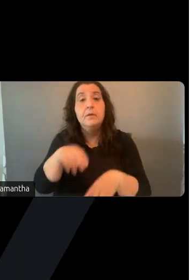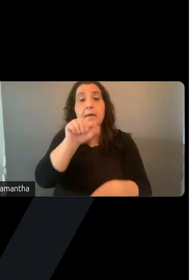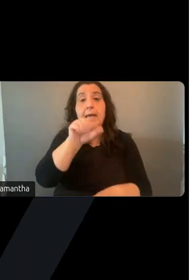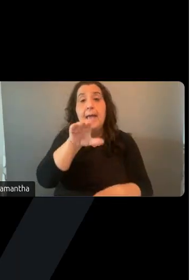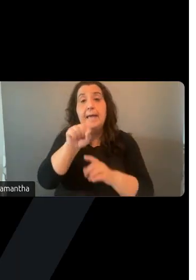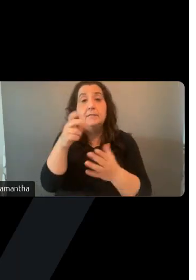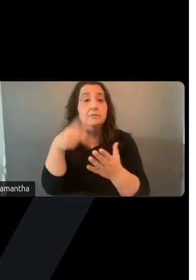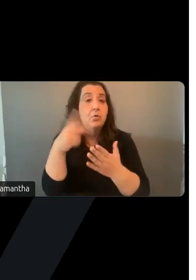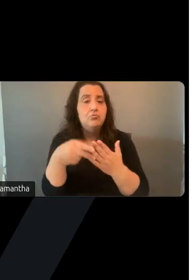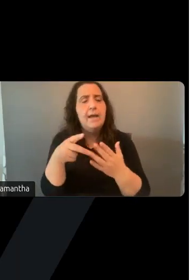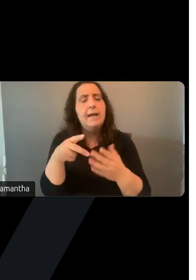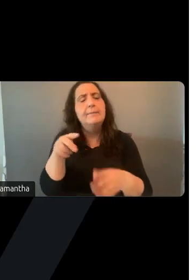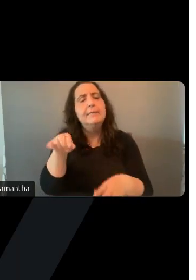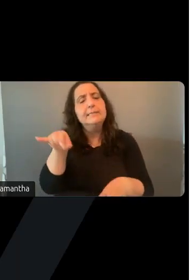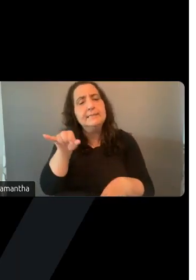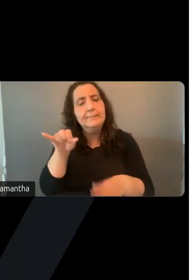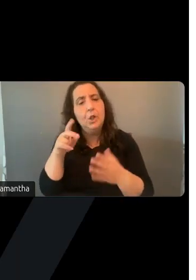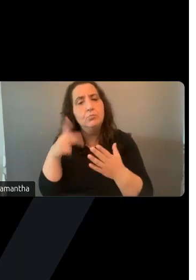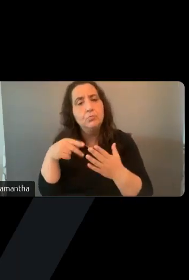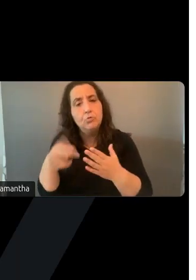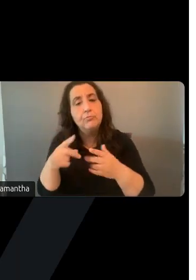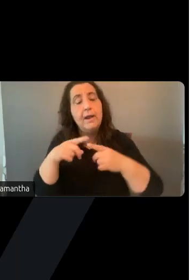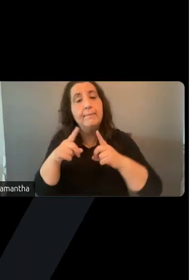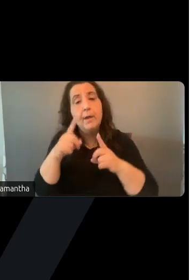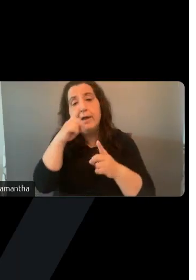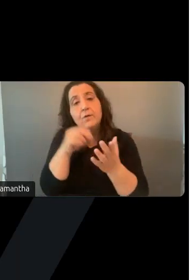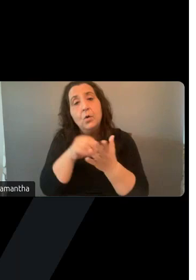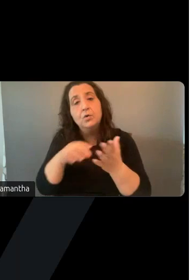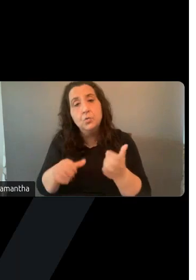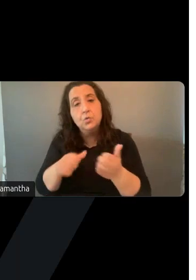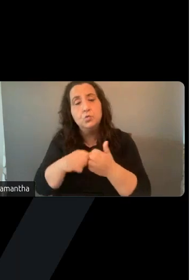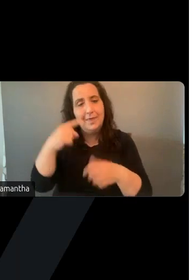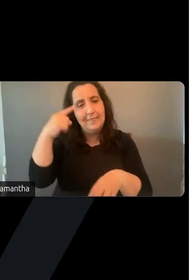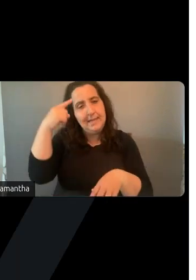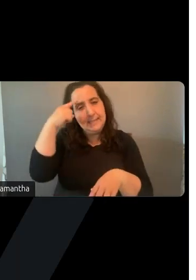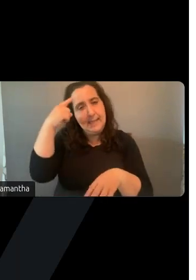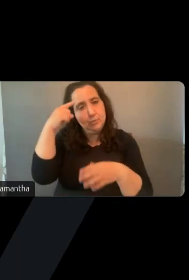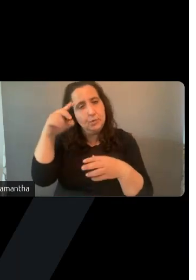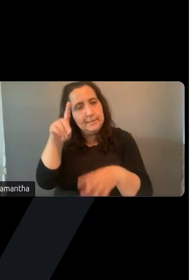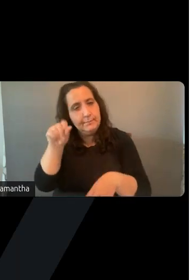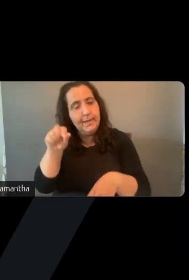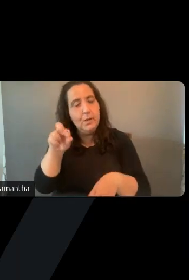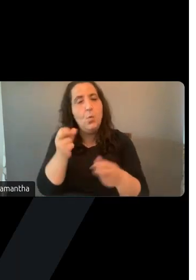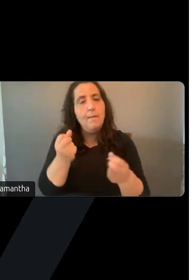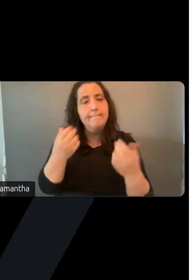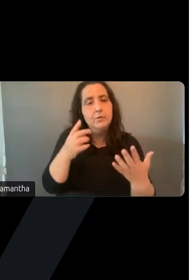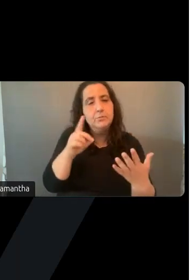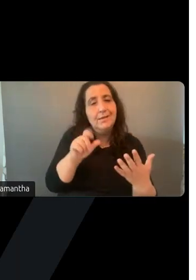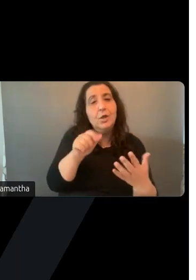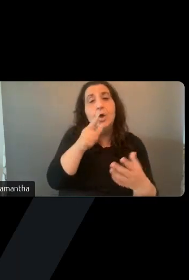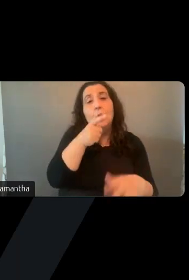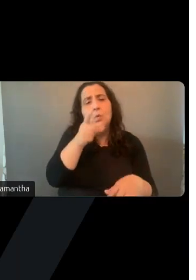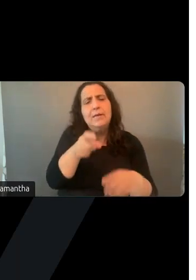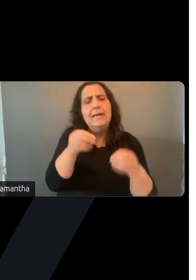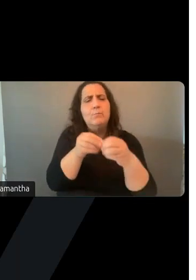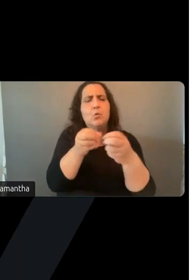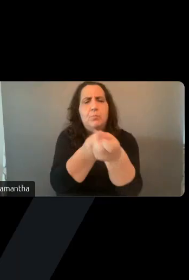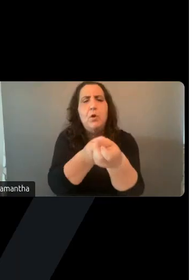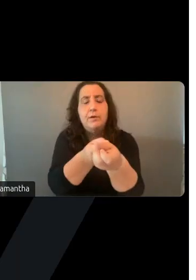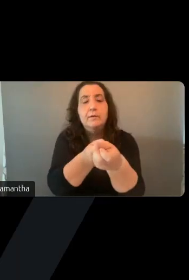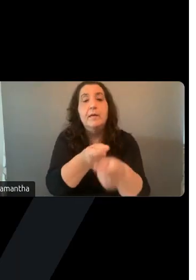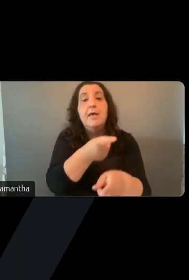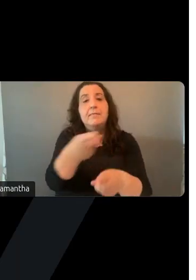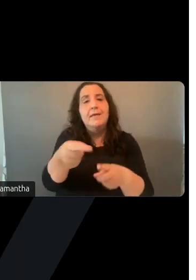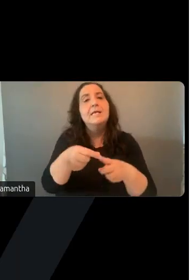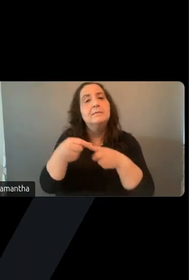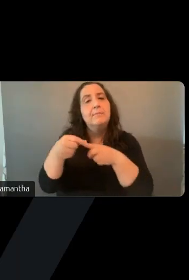is a similar program, but it's for students with intellectual disability or multiple disabilities who need a bit more support. And it's a special